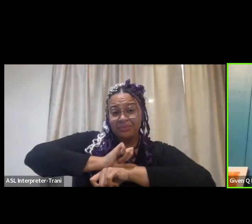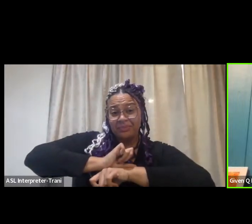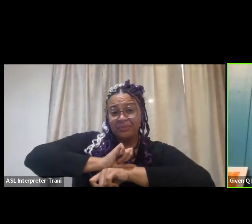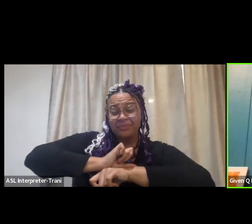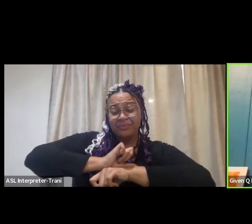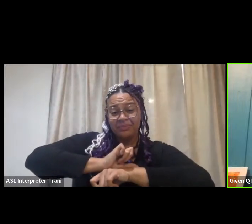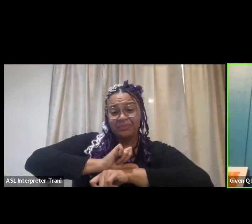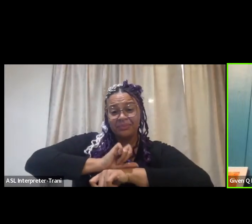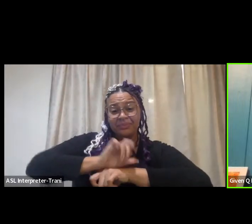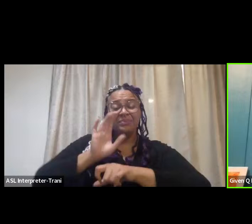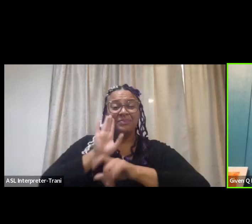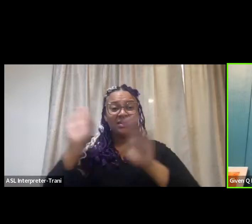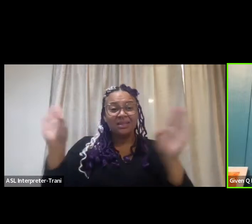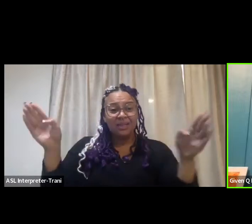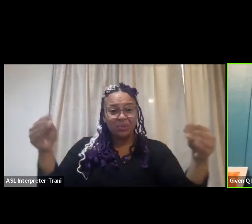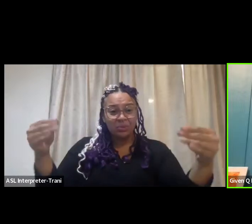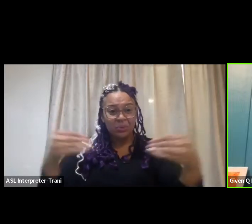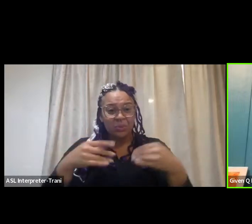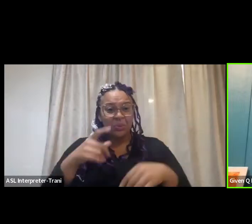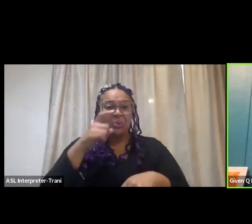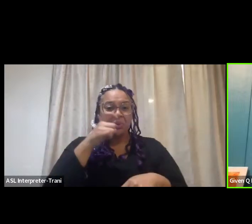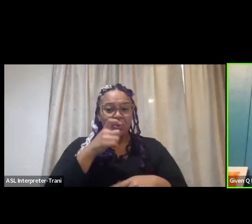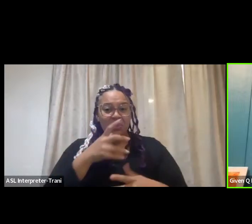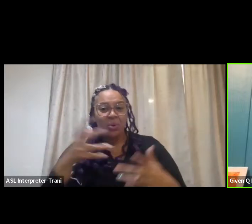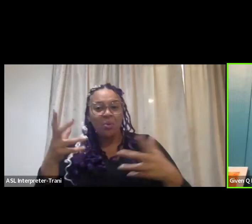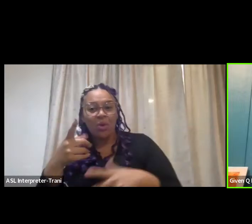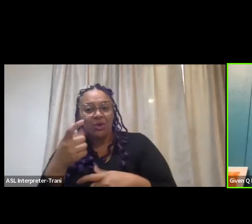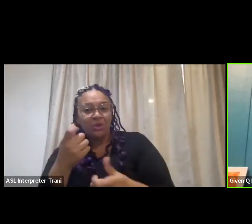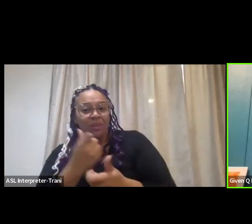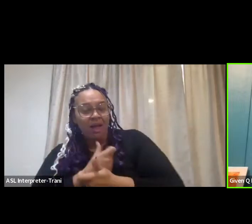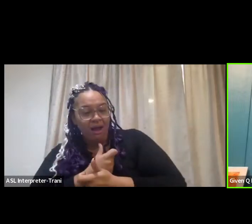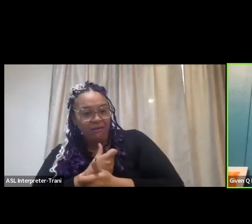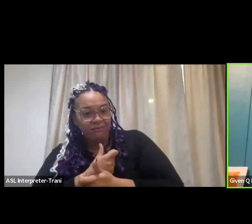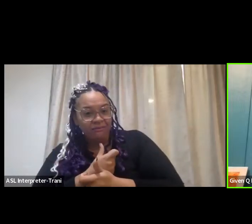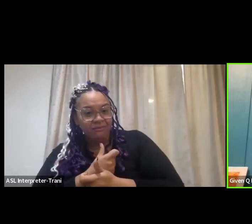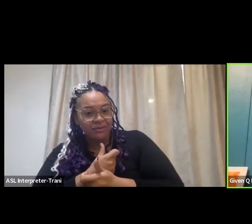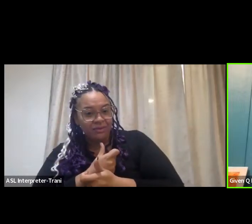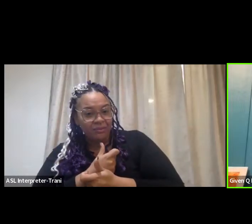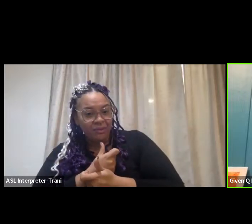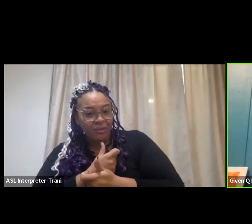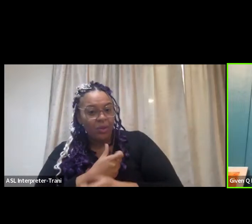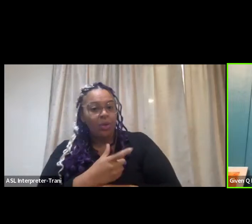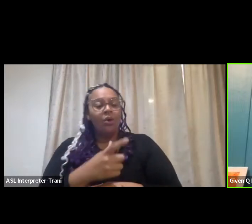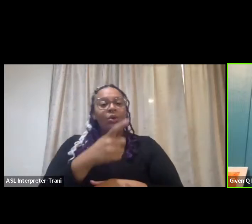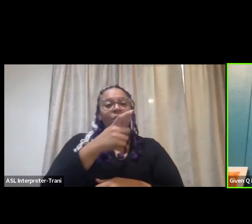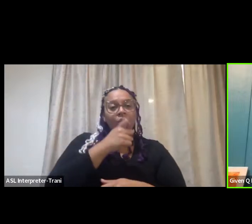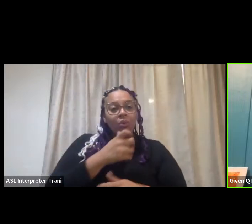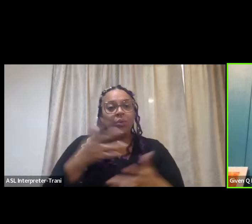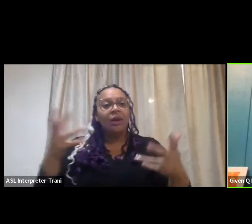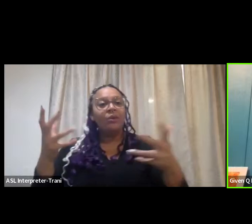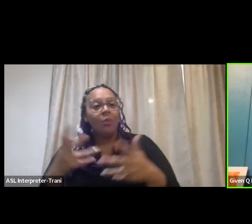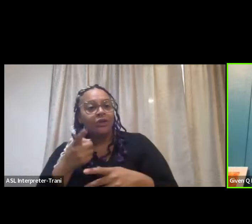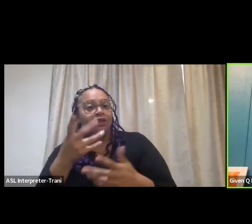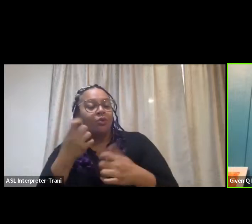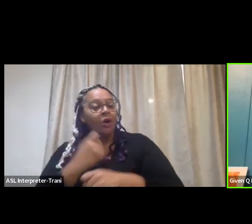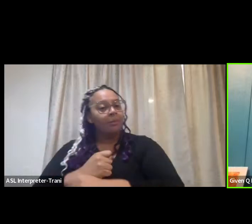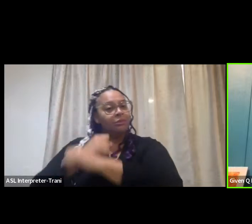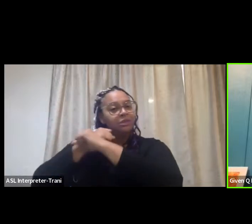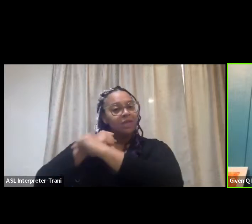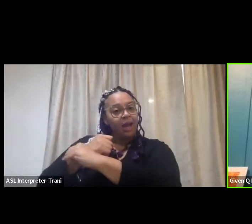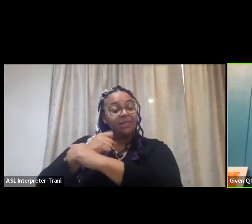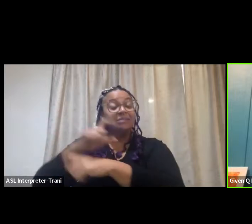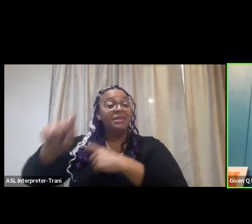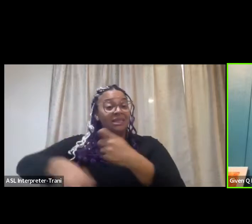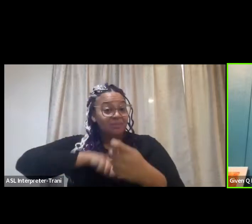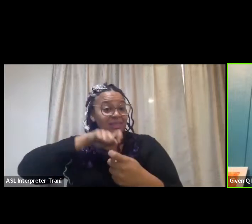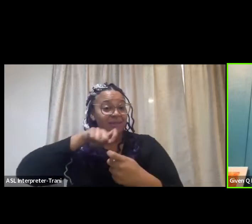center who and what you love. Ask yourself who and what you want to protect. Be